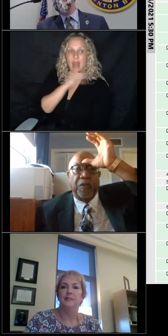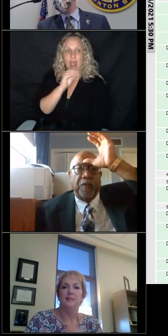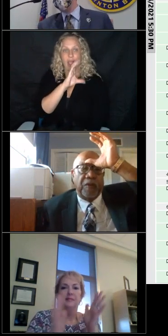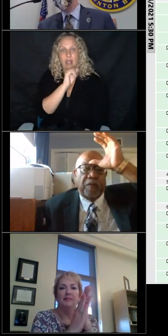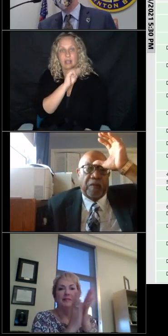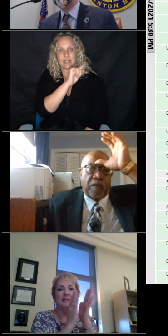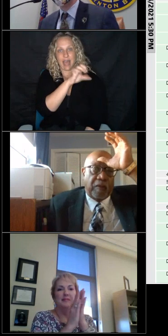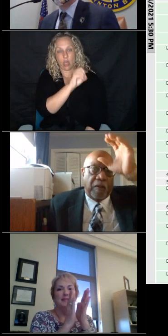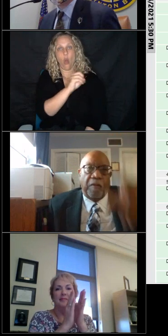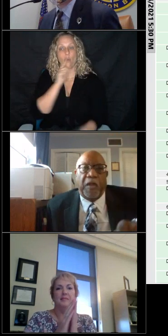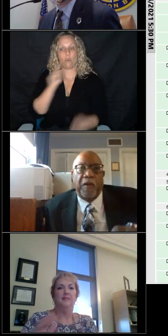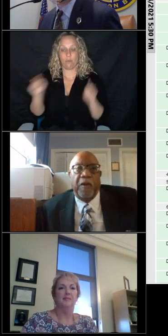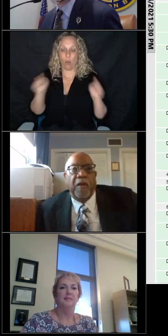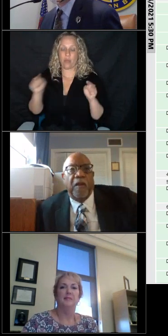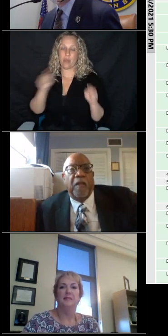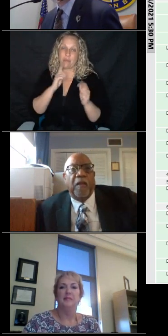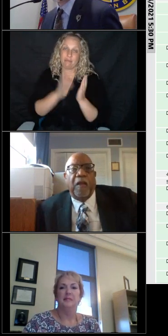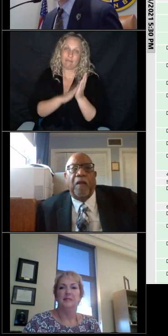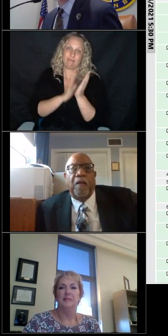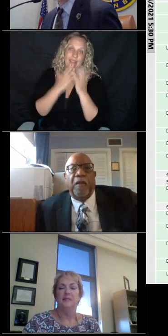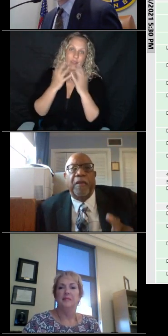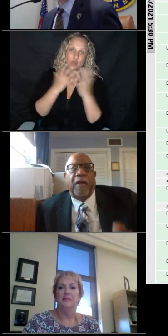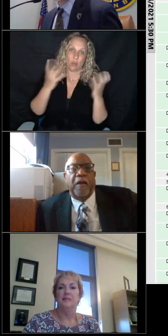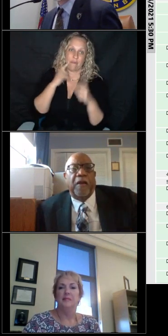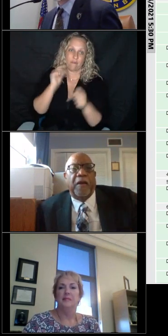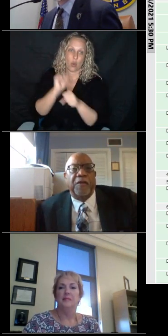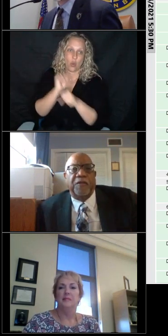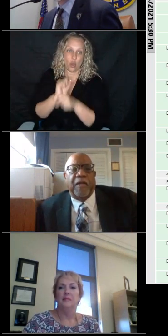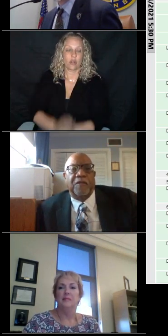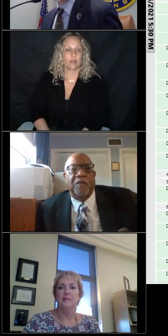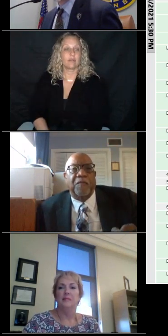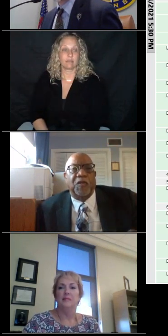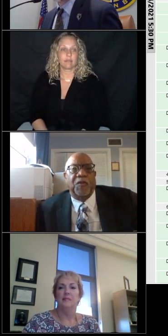Representative. Yep, Commissioner Hay?